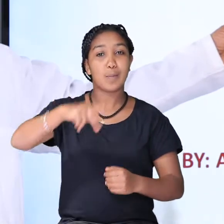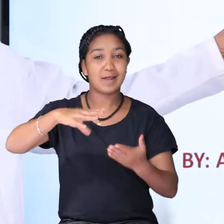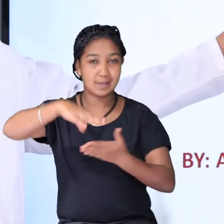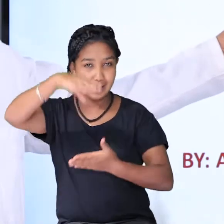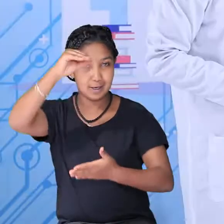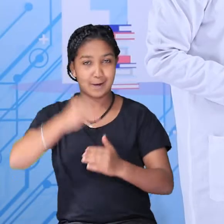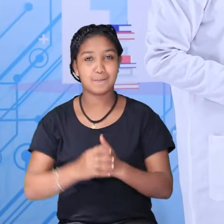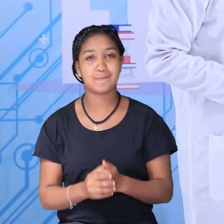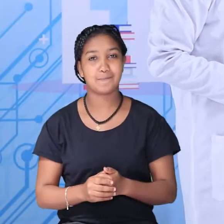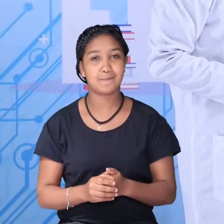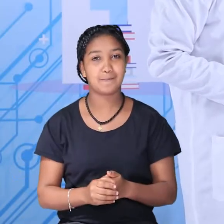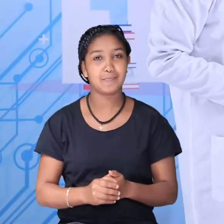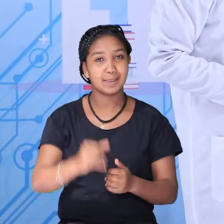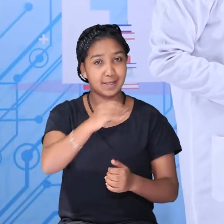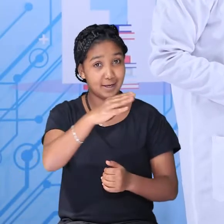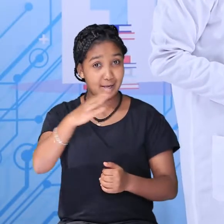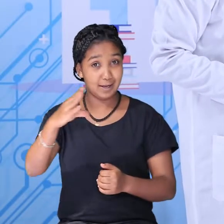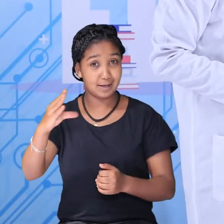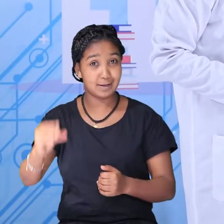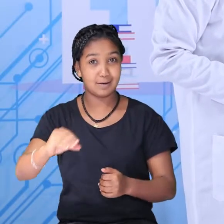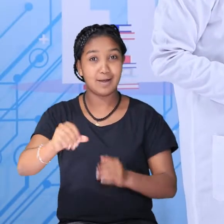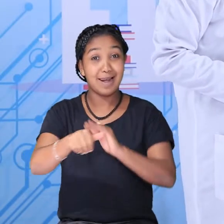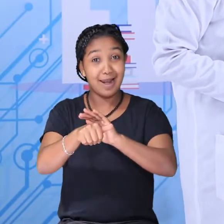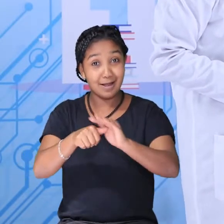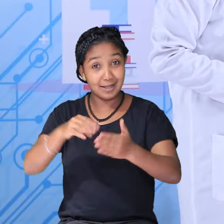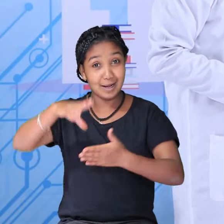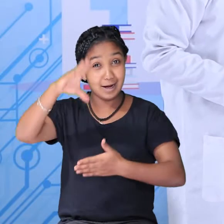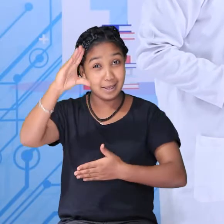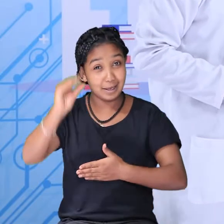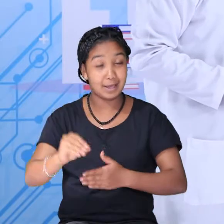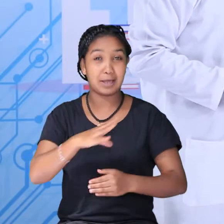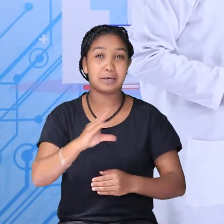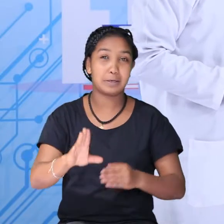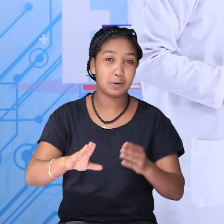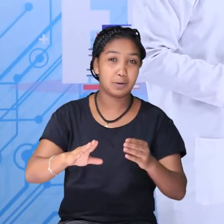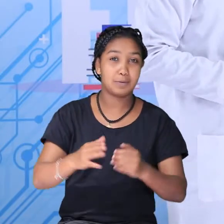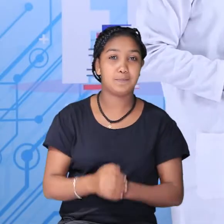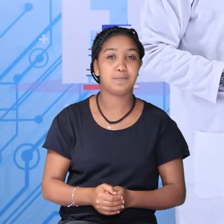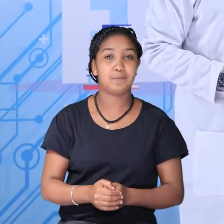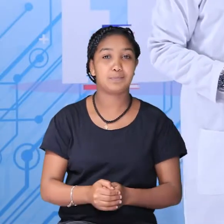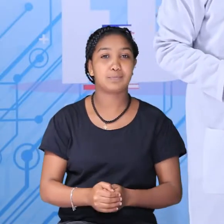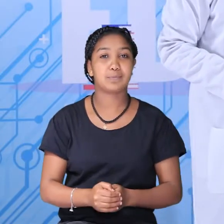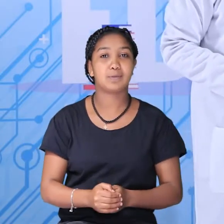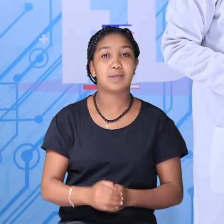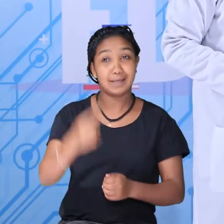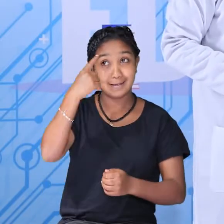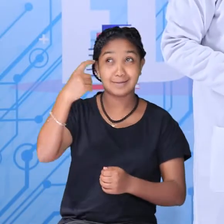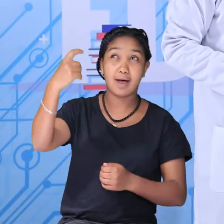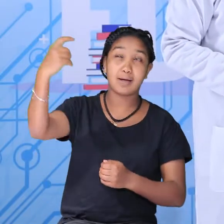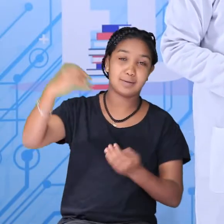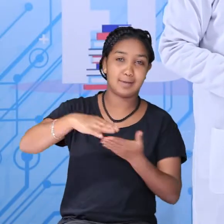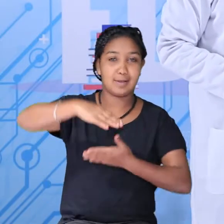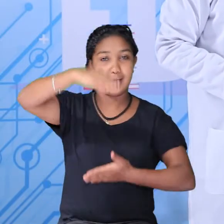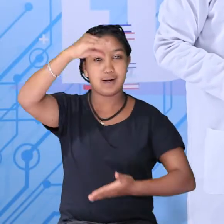learning and latent learning. Also, we are going to see about insight